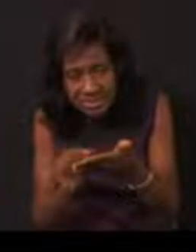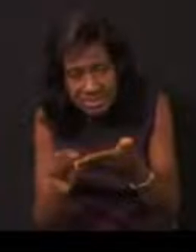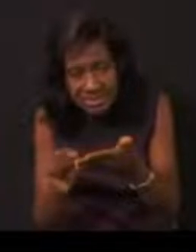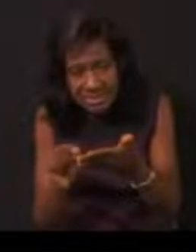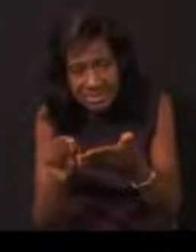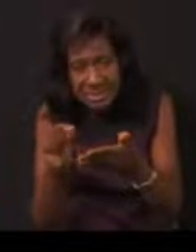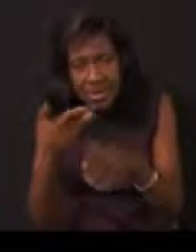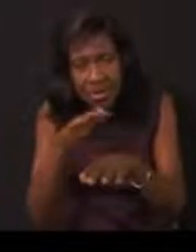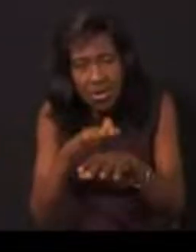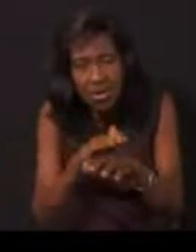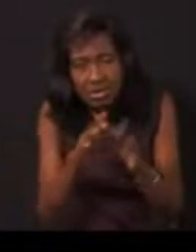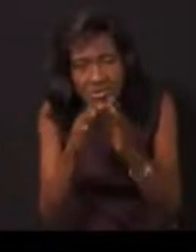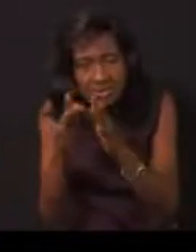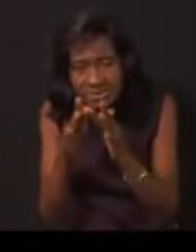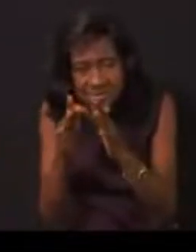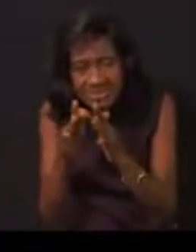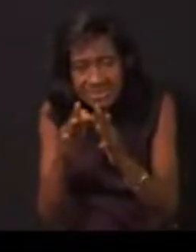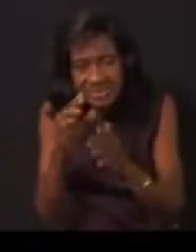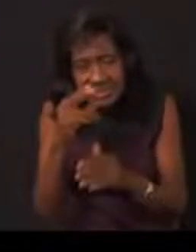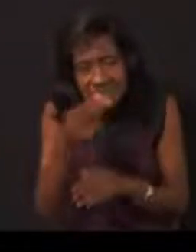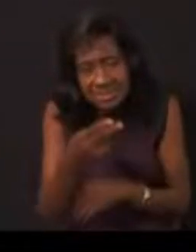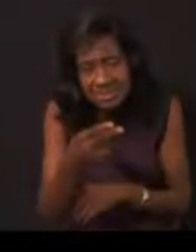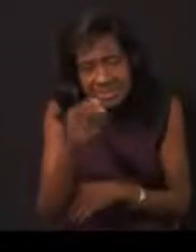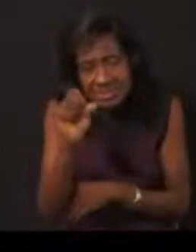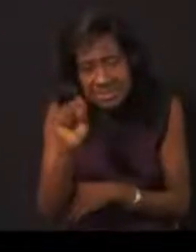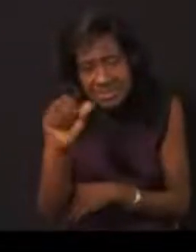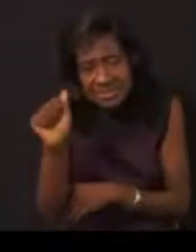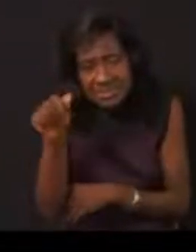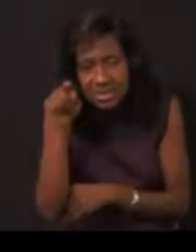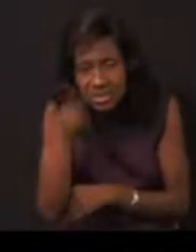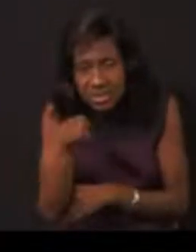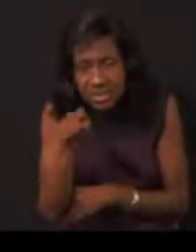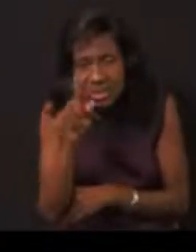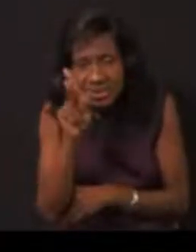up online at hsa.ky.